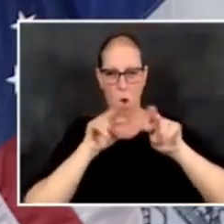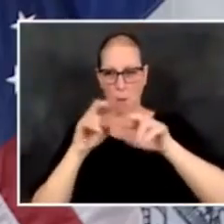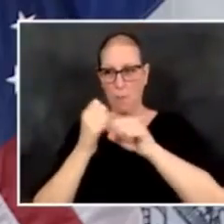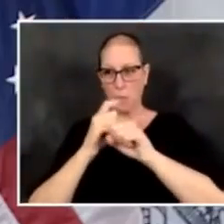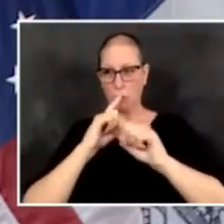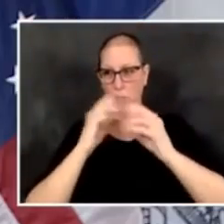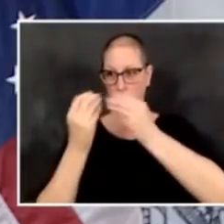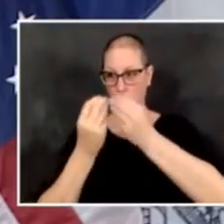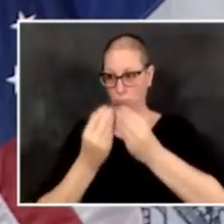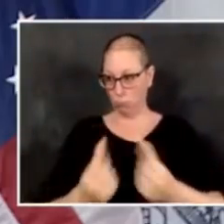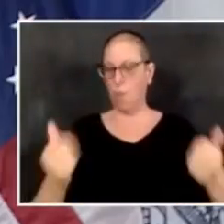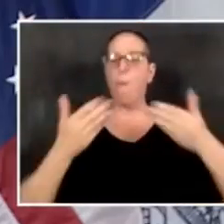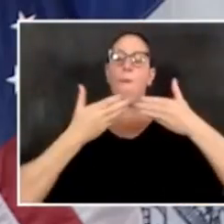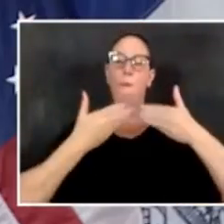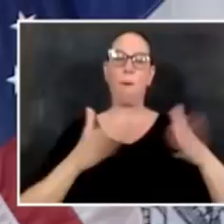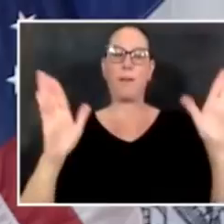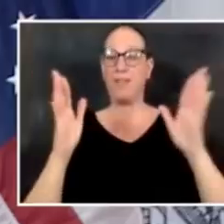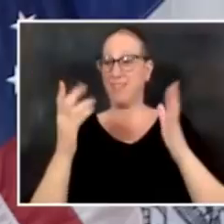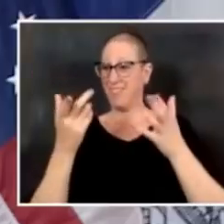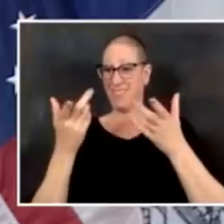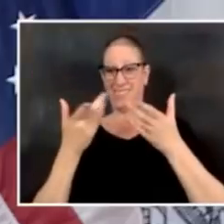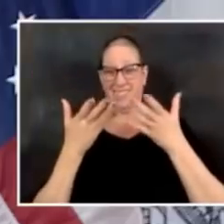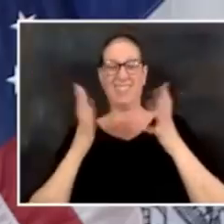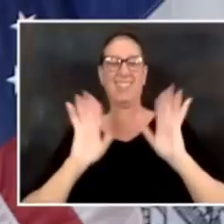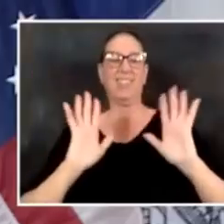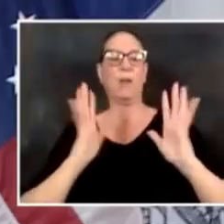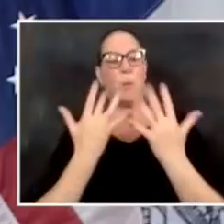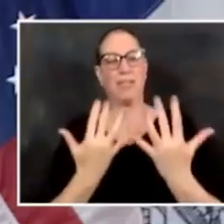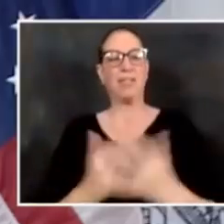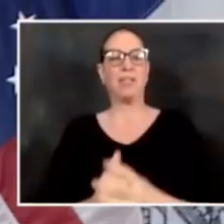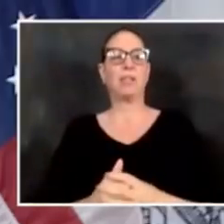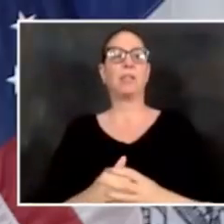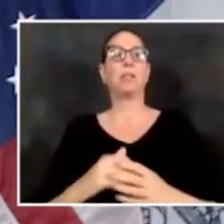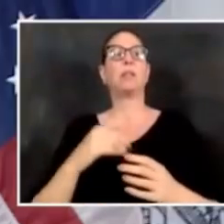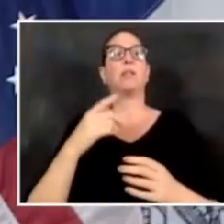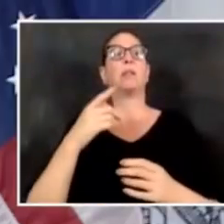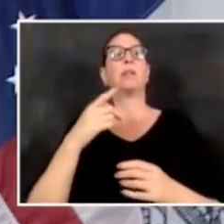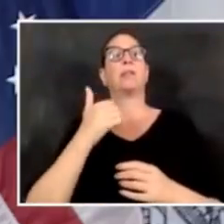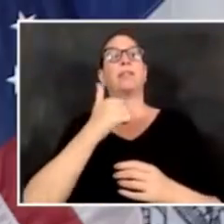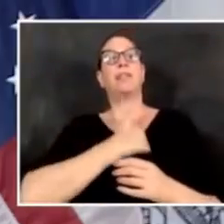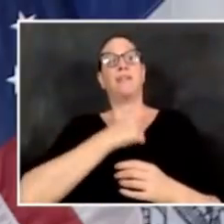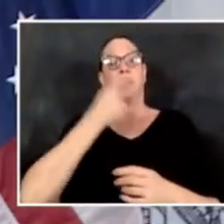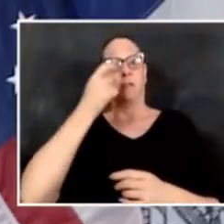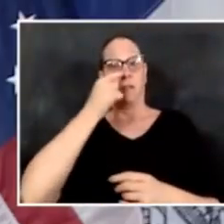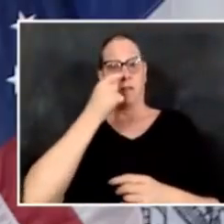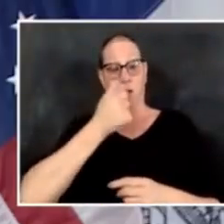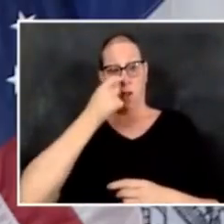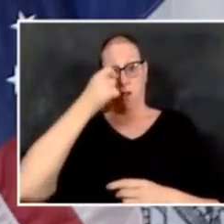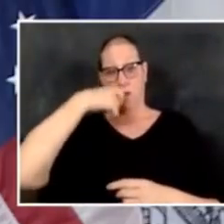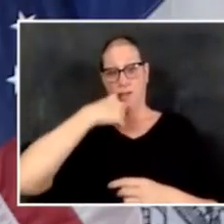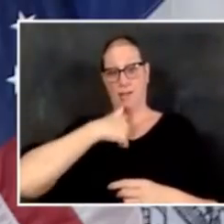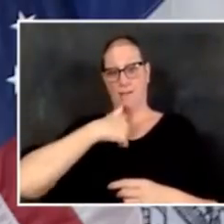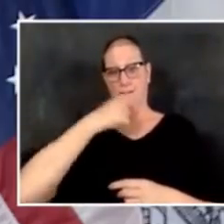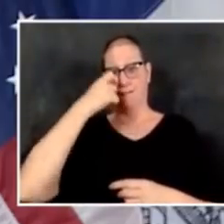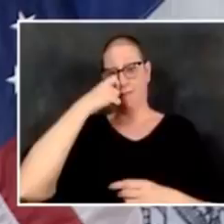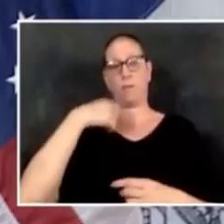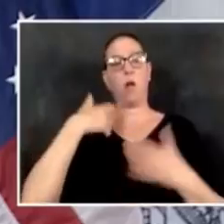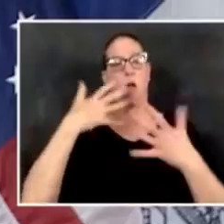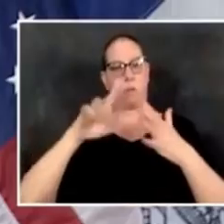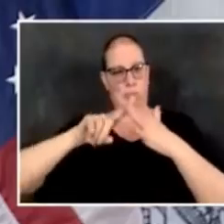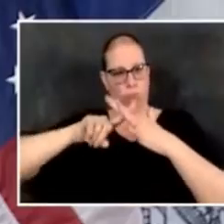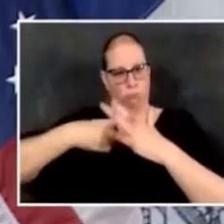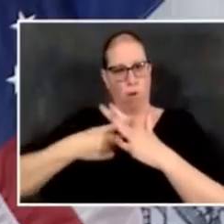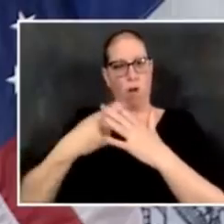then on the self-swab, that's now being used in our health and hospitals